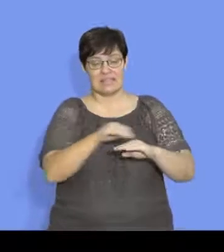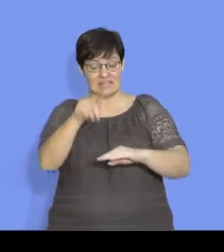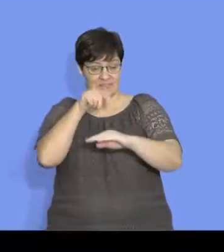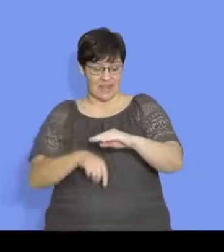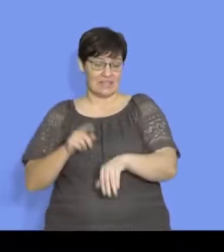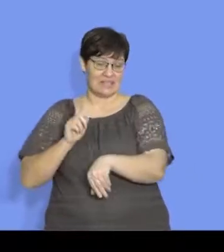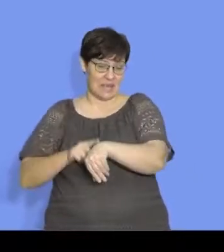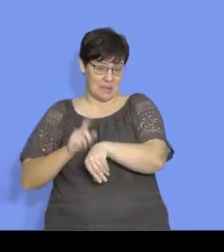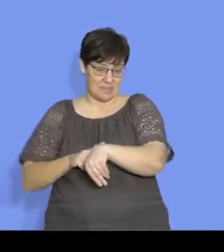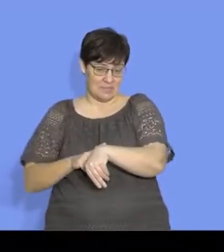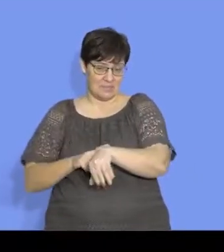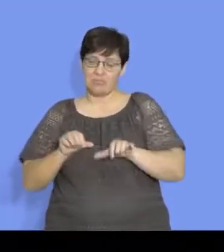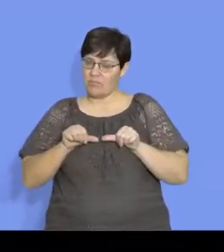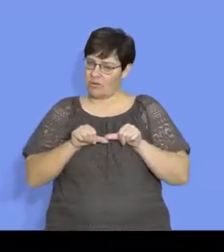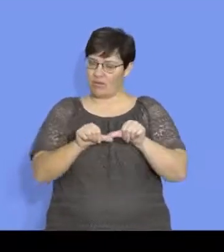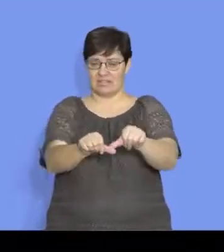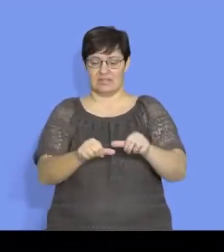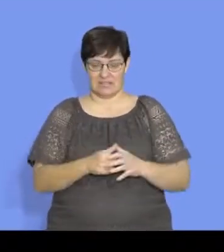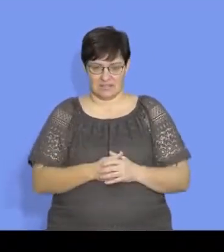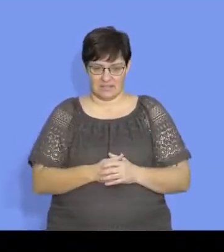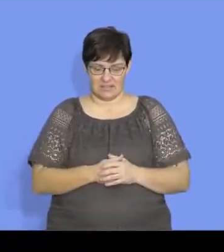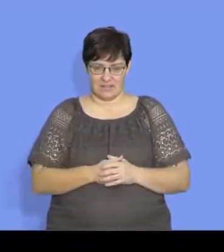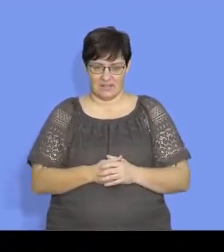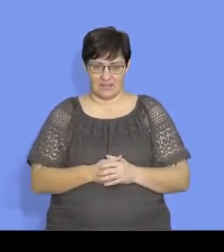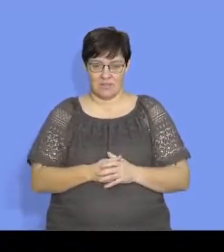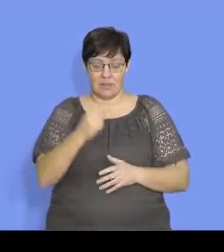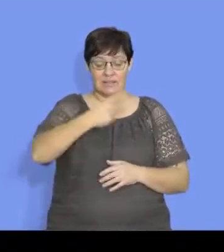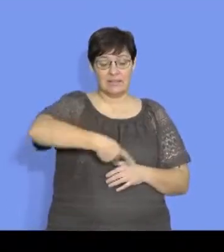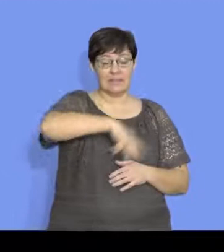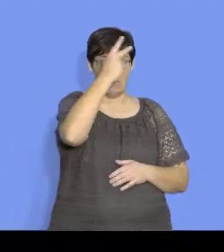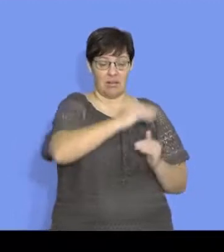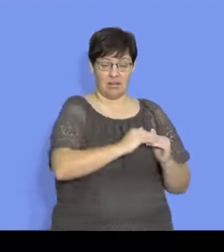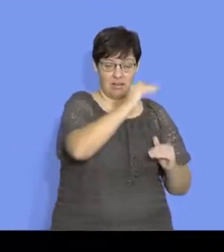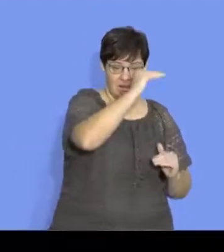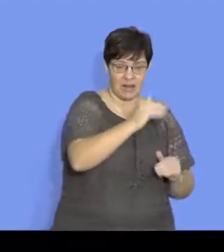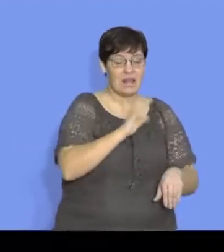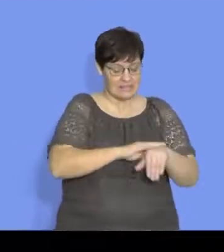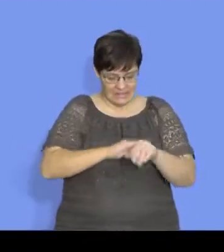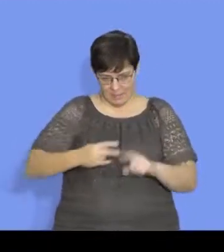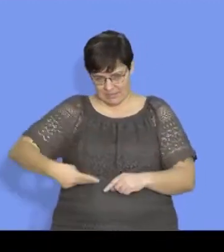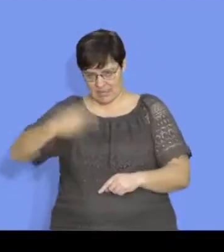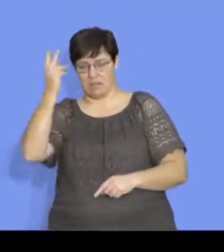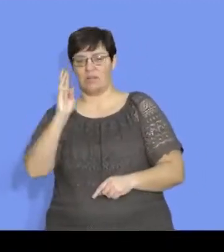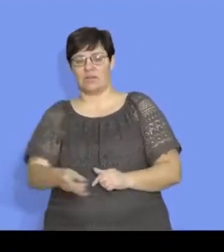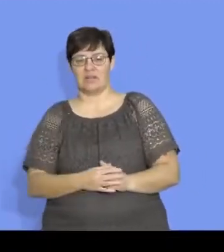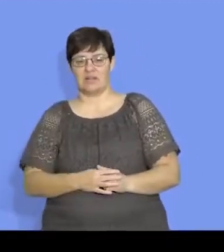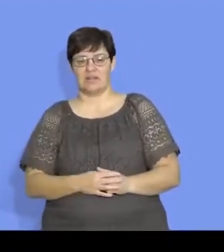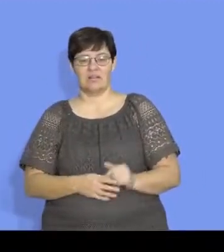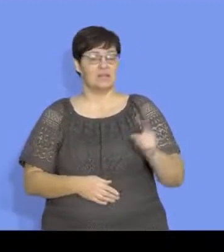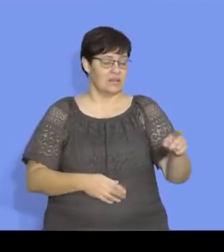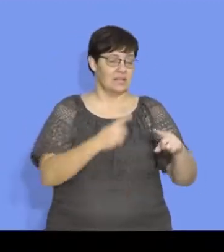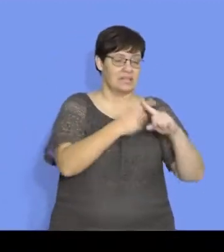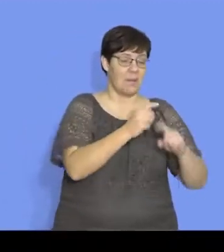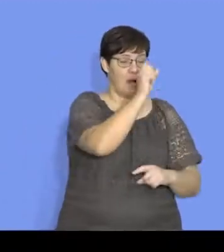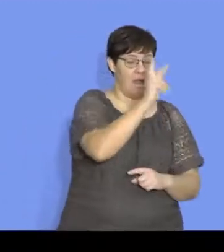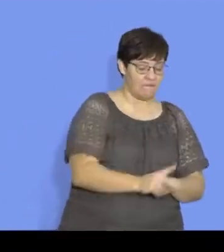time is a constant. If we double the distance, we have to double the time. If we multiply the distance by a